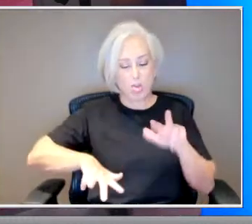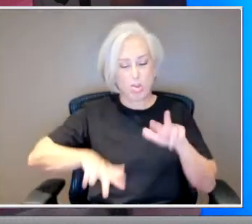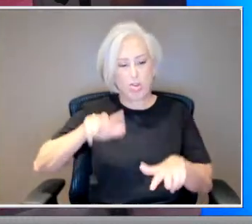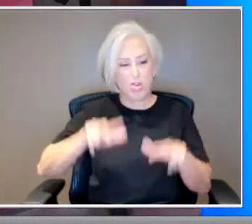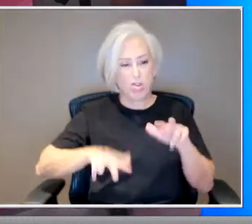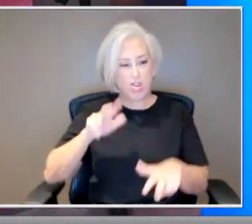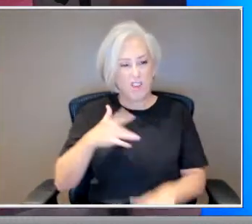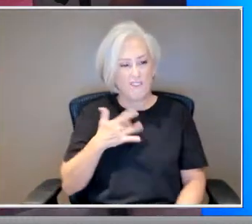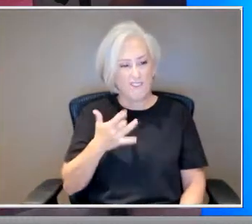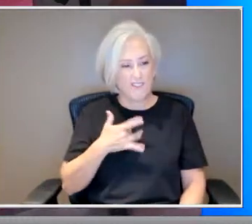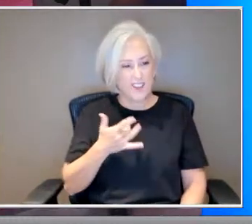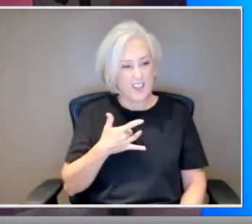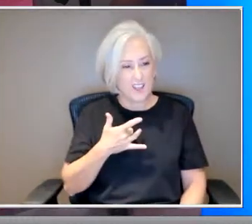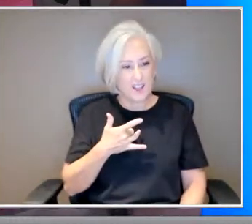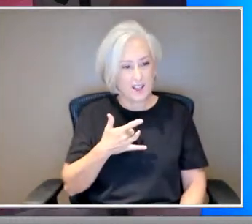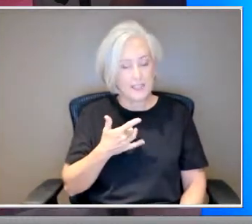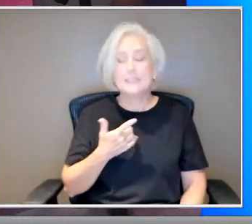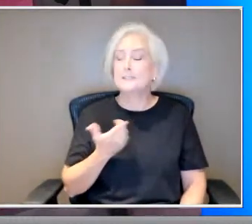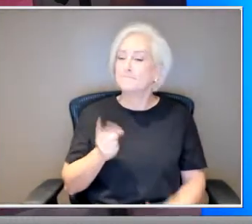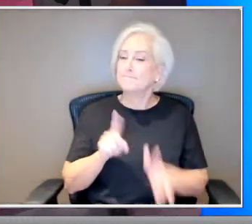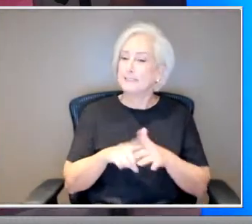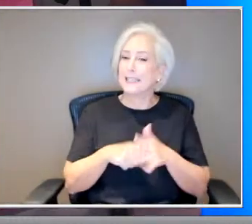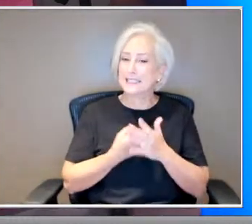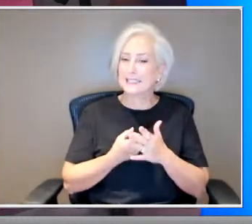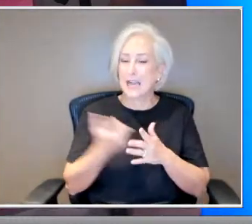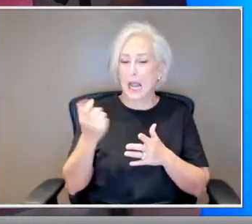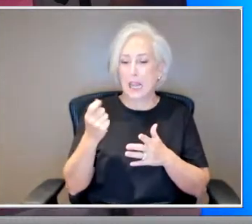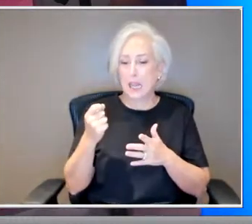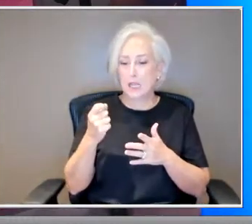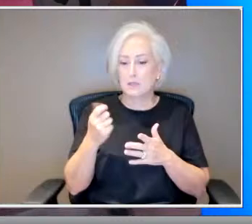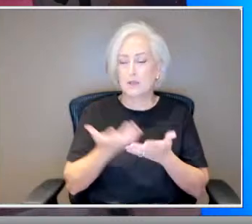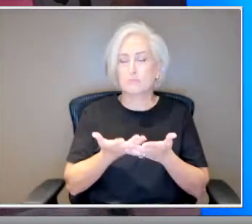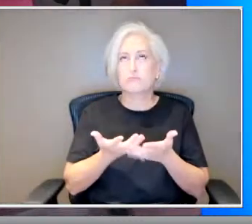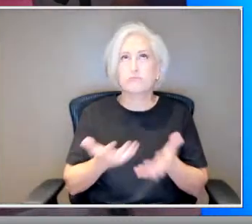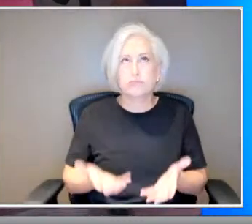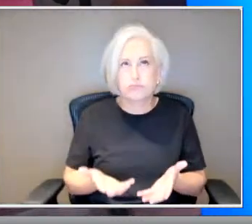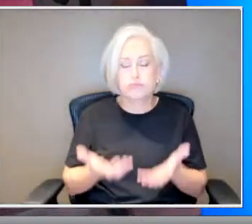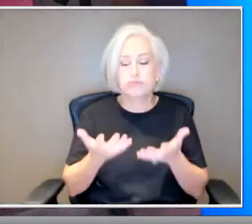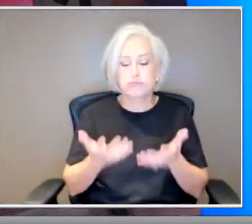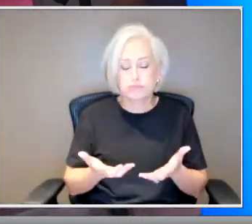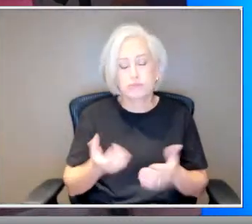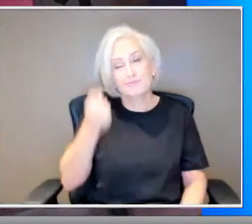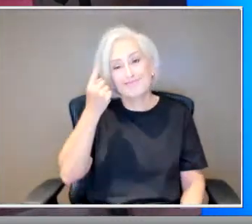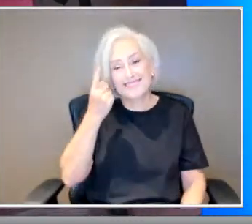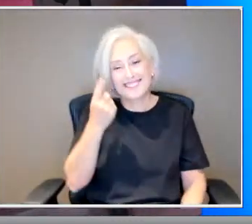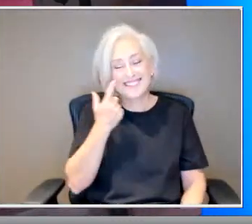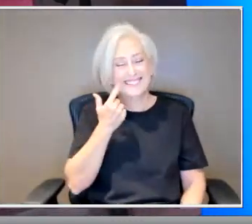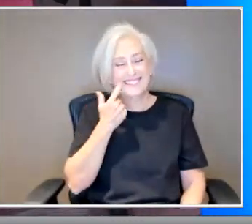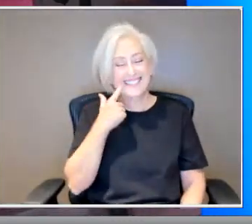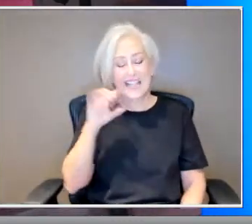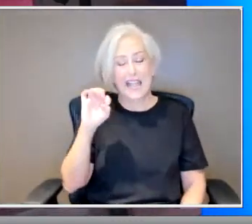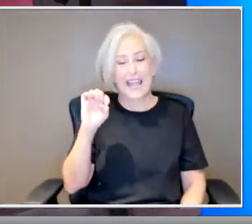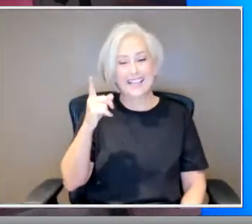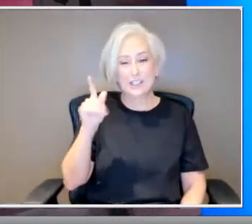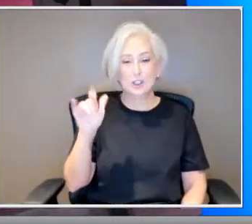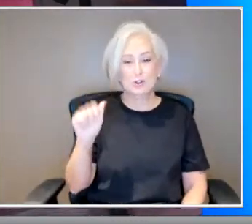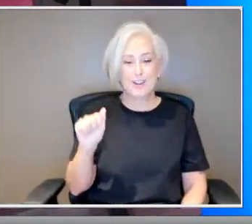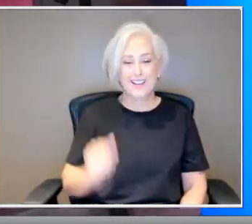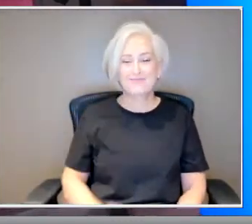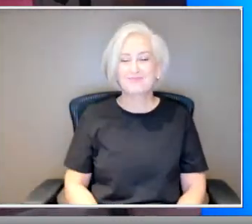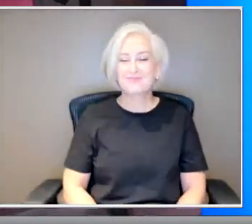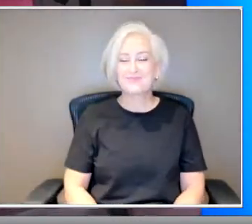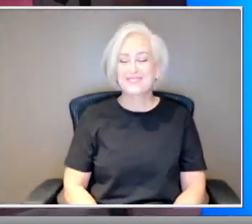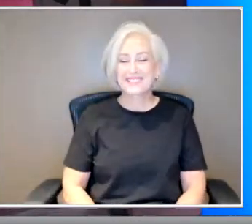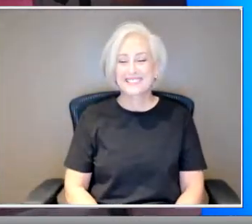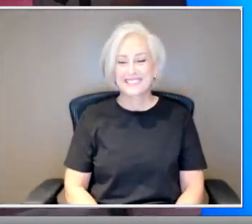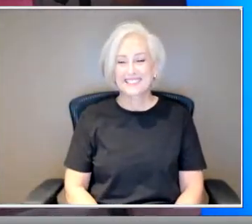beginning, it was a little extra as far as the weight. A little extra, yeah. It's one of the 2 batteries. Yeah. This